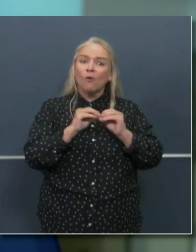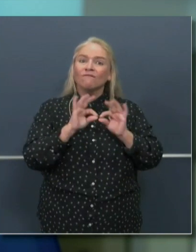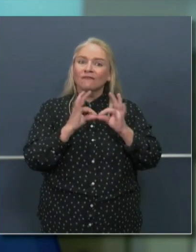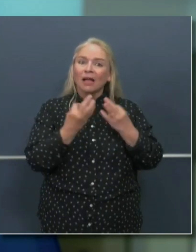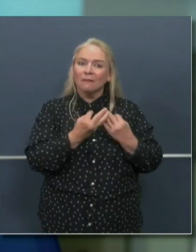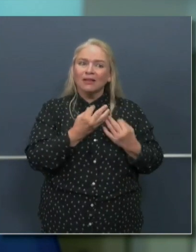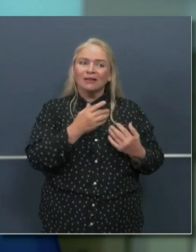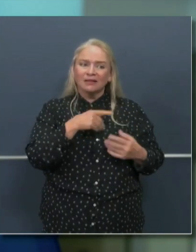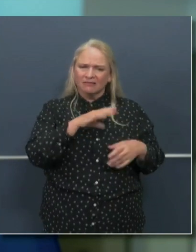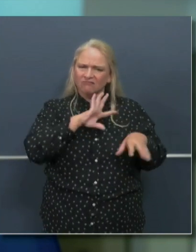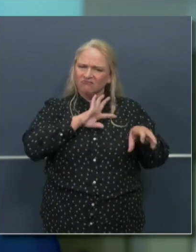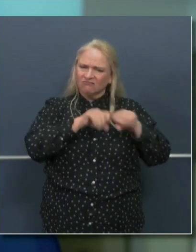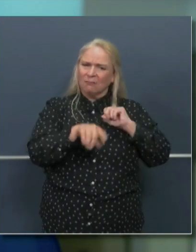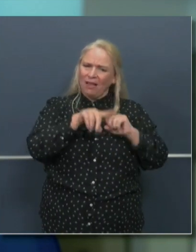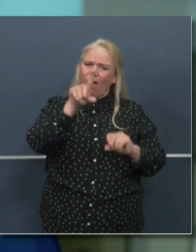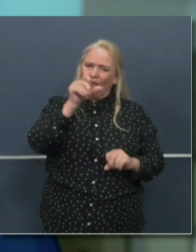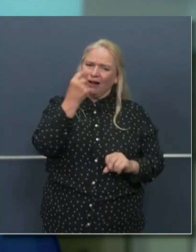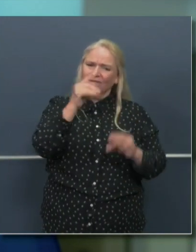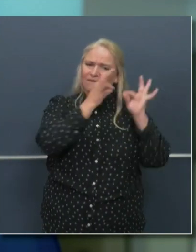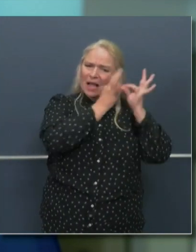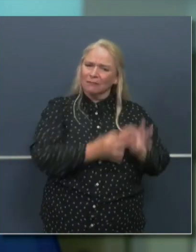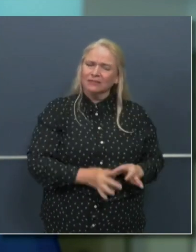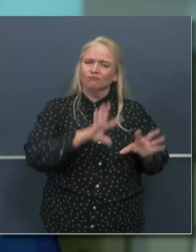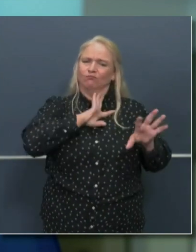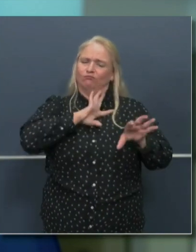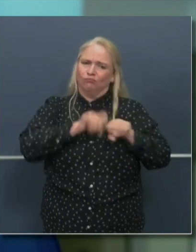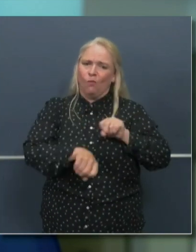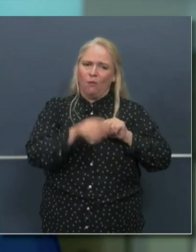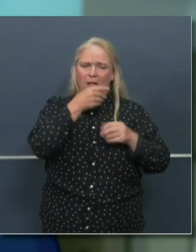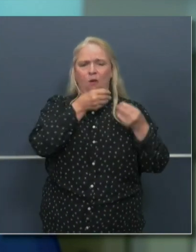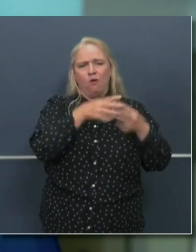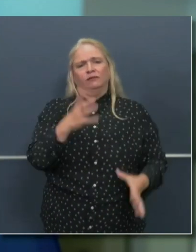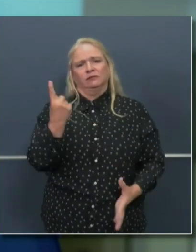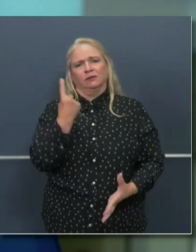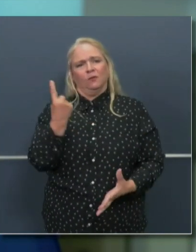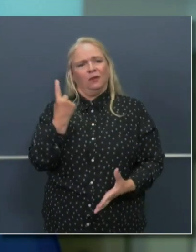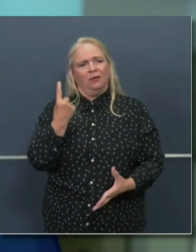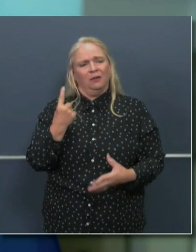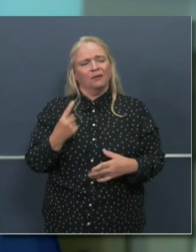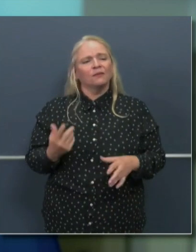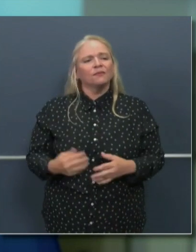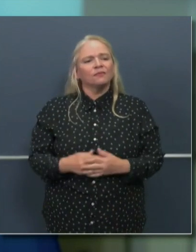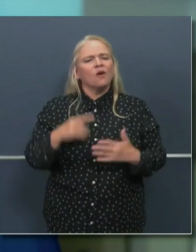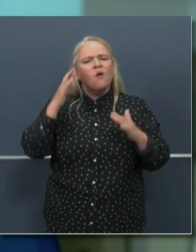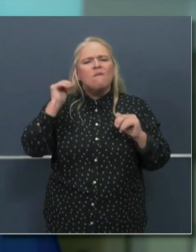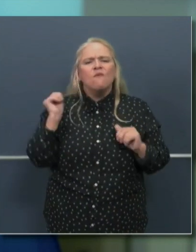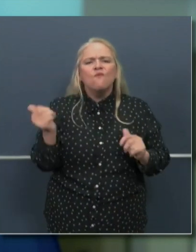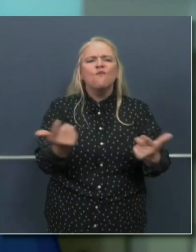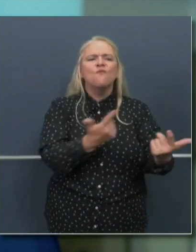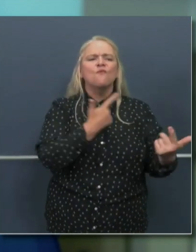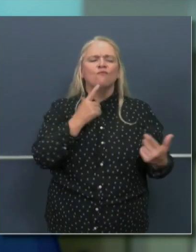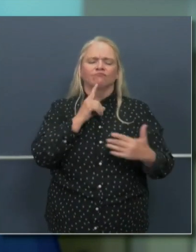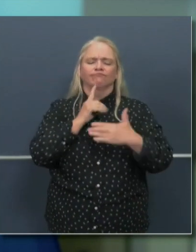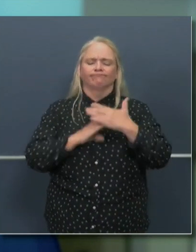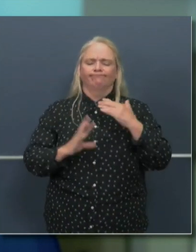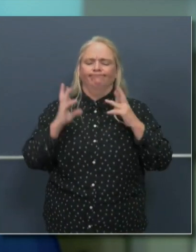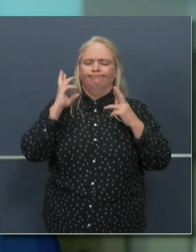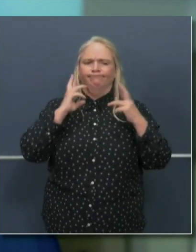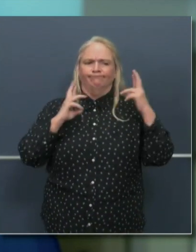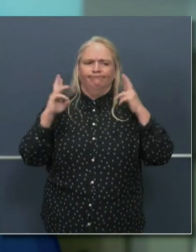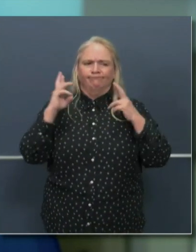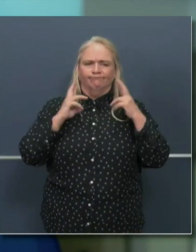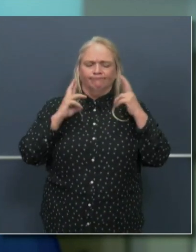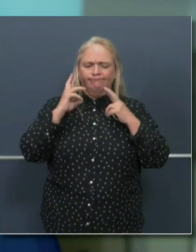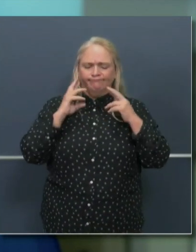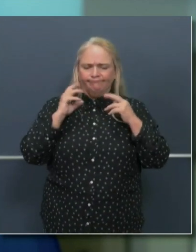Loved ones that will never return. And so I hope all of us are sober about that and cognizant